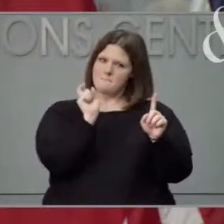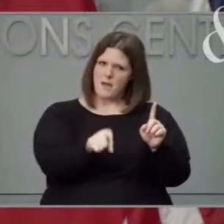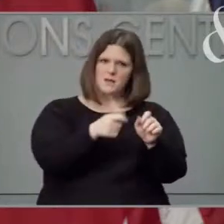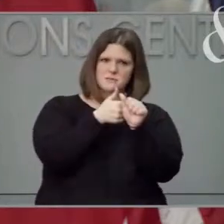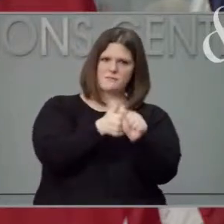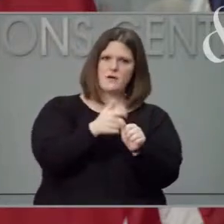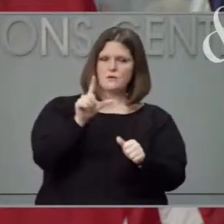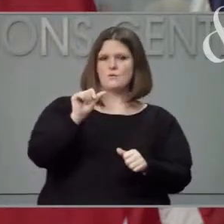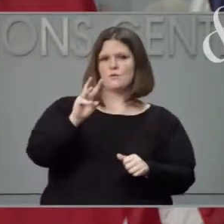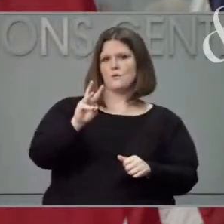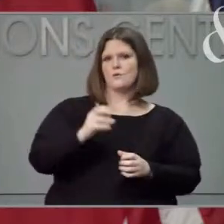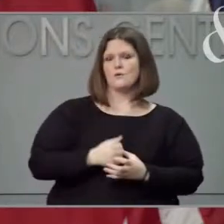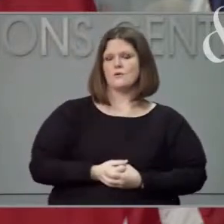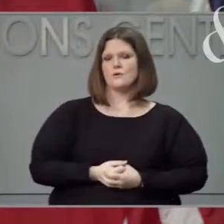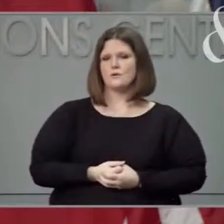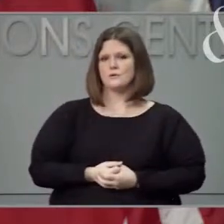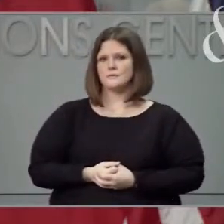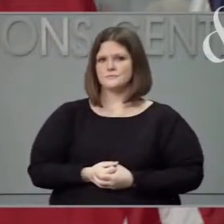us.